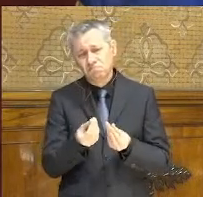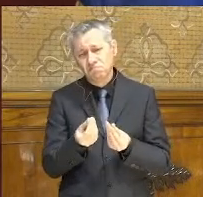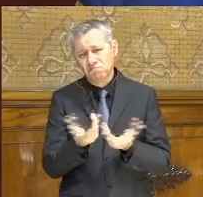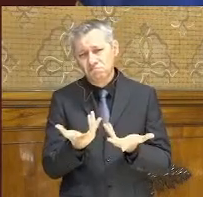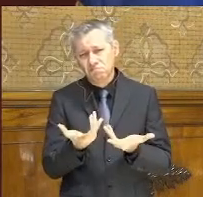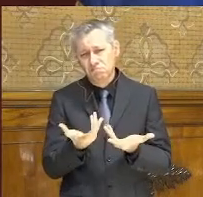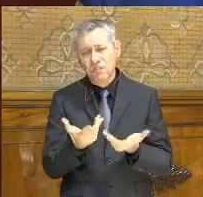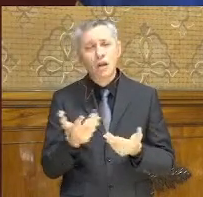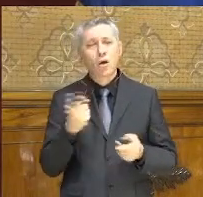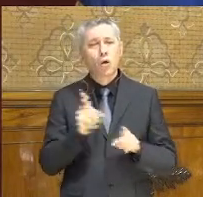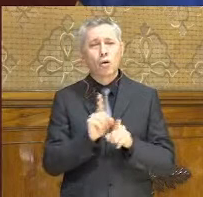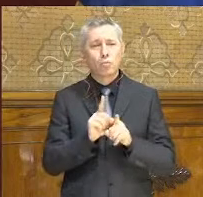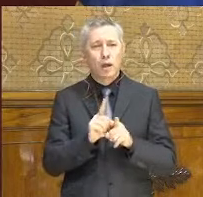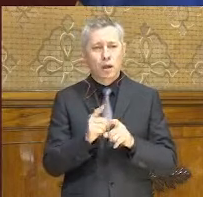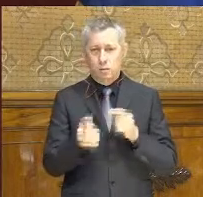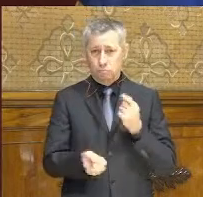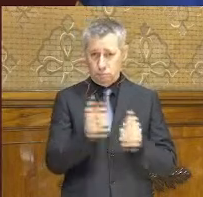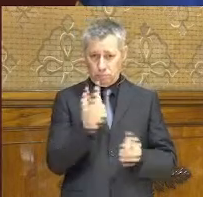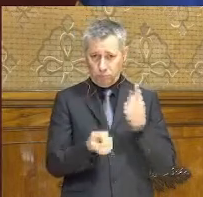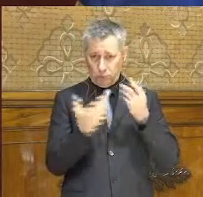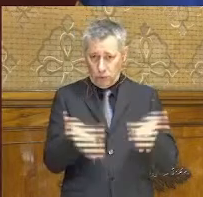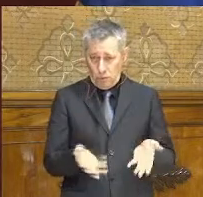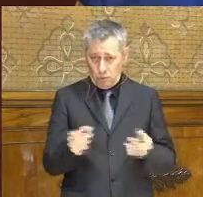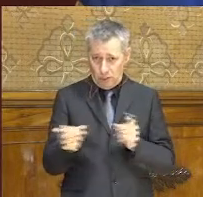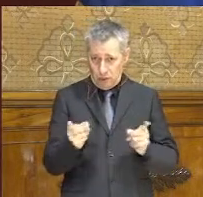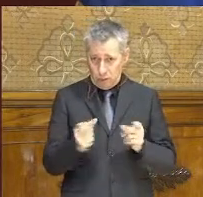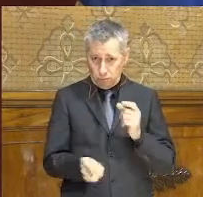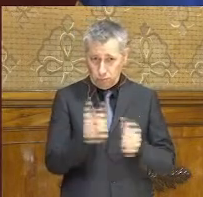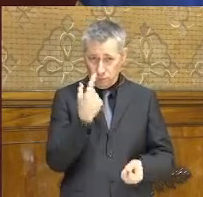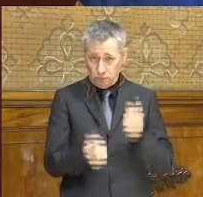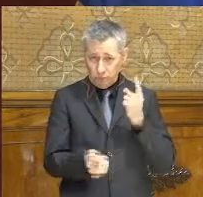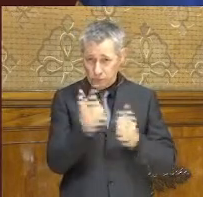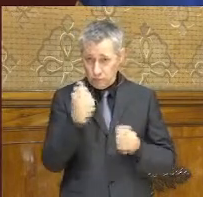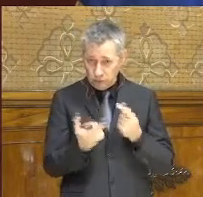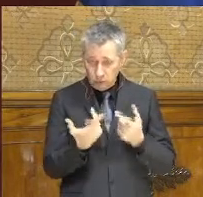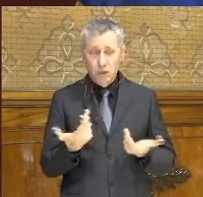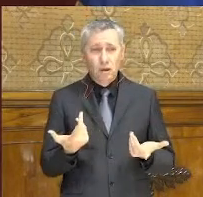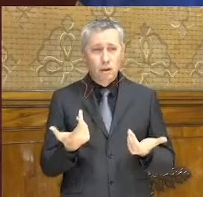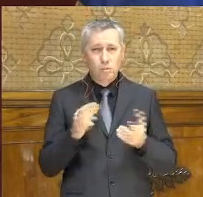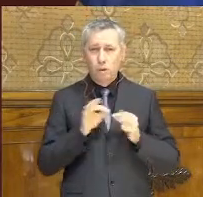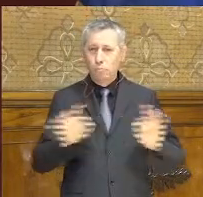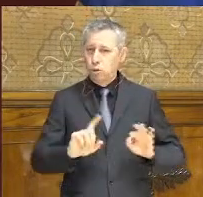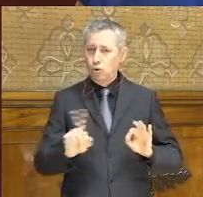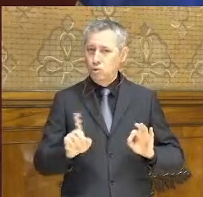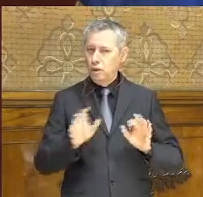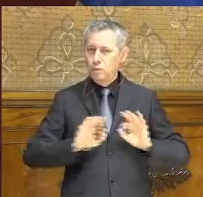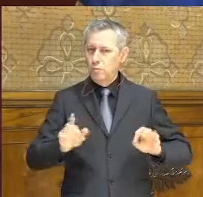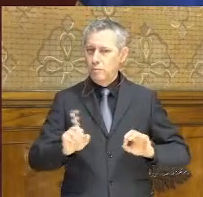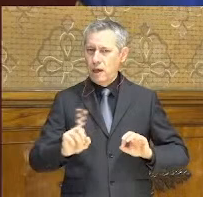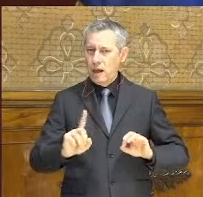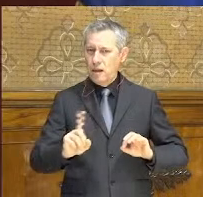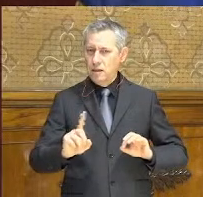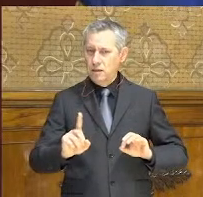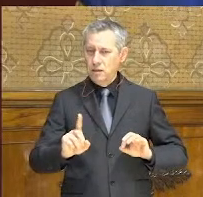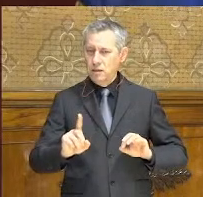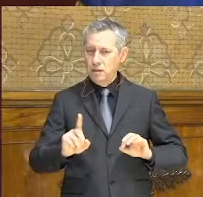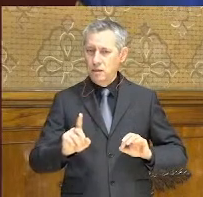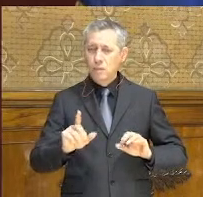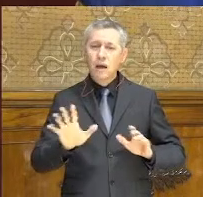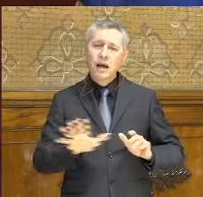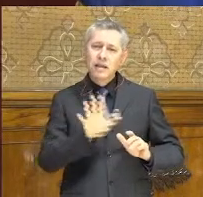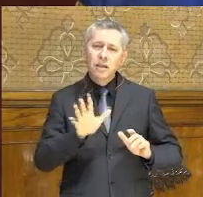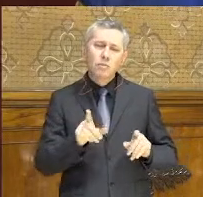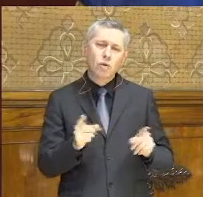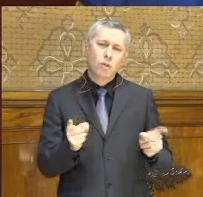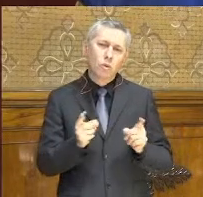own times is a commonplace phrase repeated in melancholic moments, in the afterlife